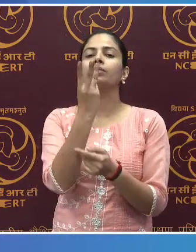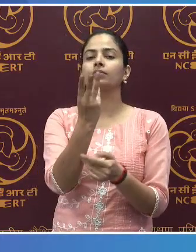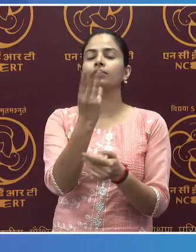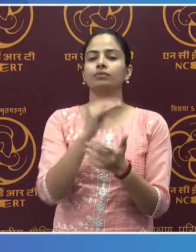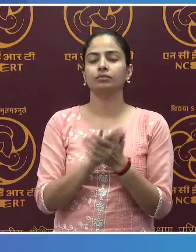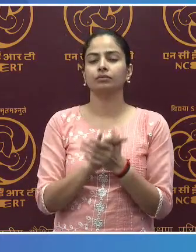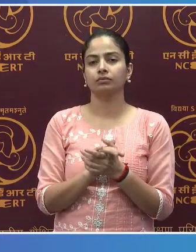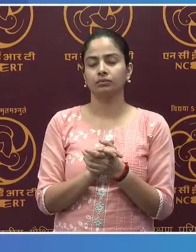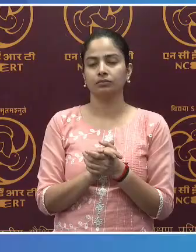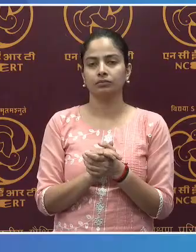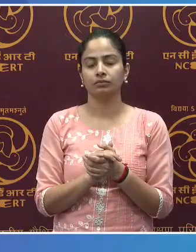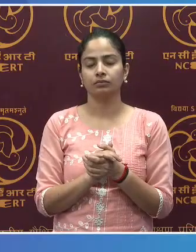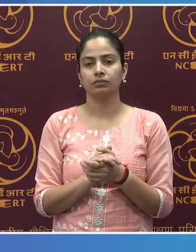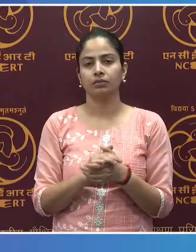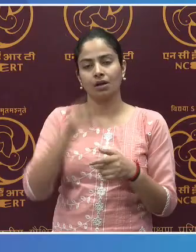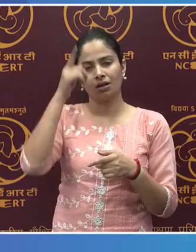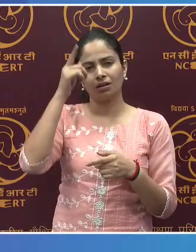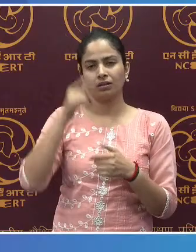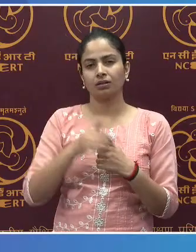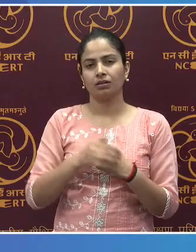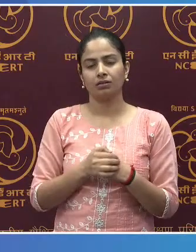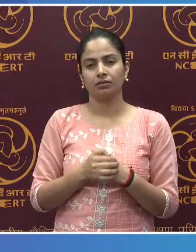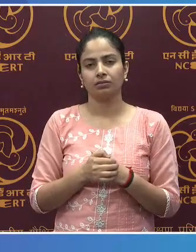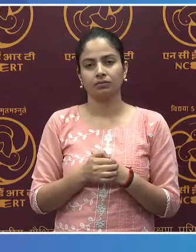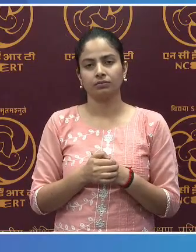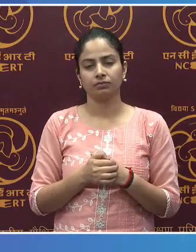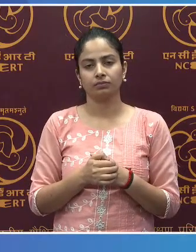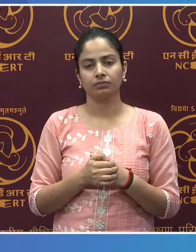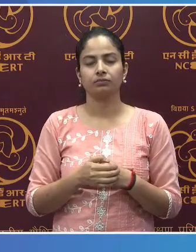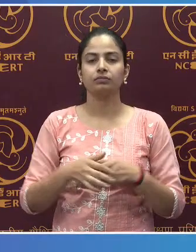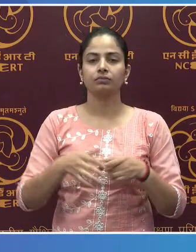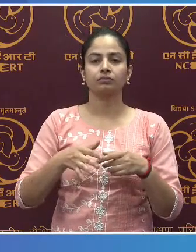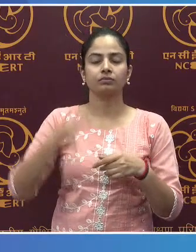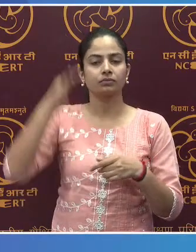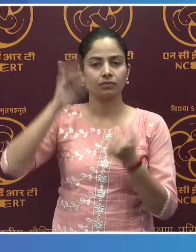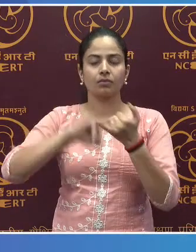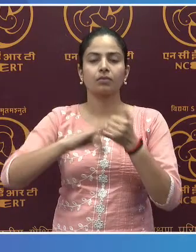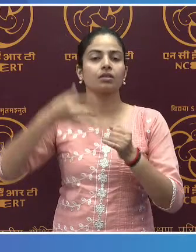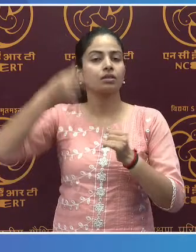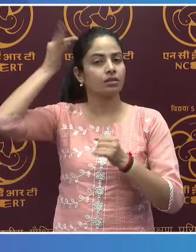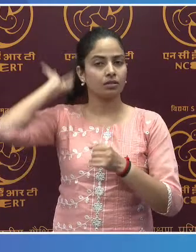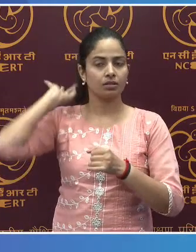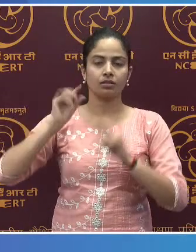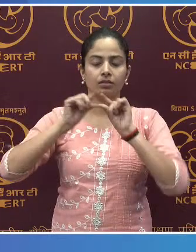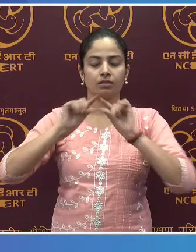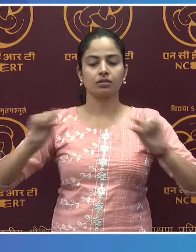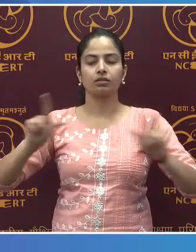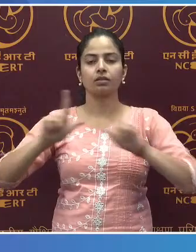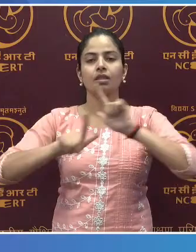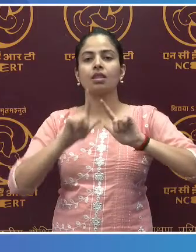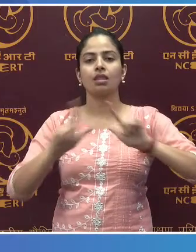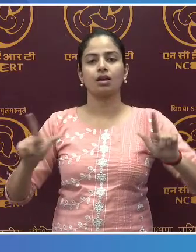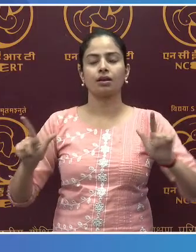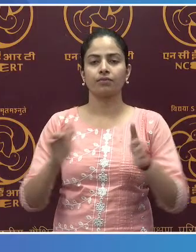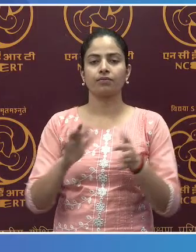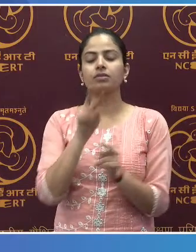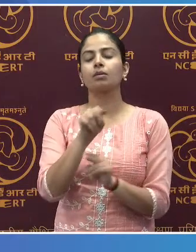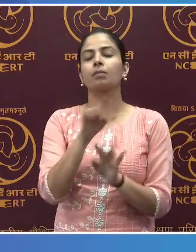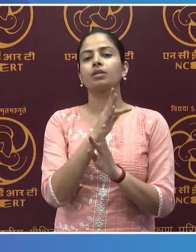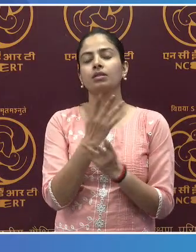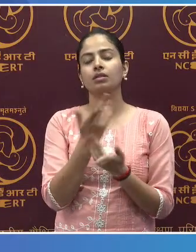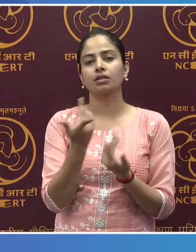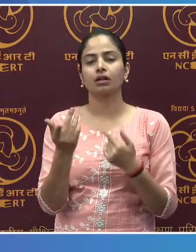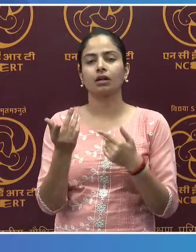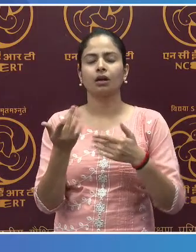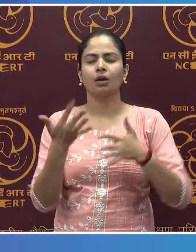quote, Kale Varsatu Parjanya Prithvi Sasya Shalini Desoyam Chobraita Brahmana Santu Nirbhaya. It means that may